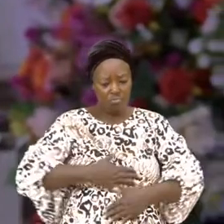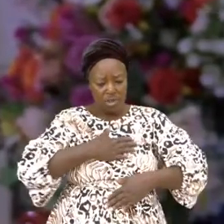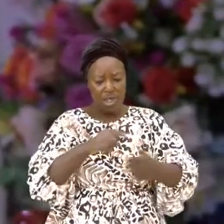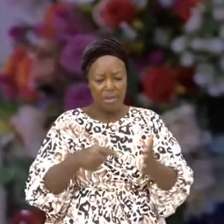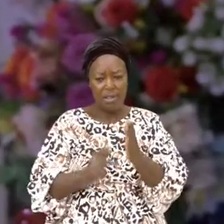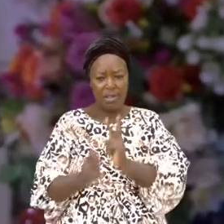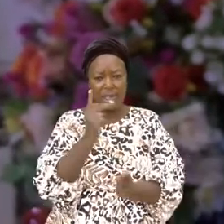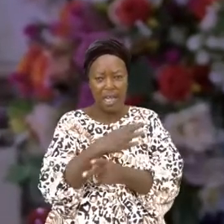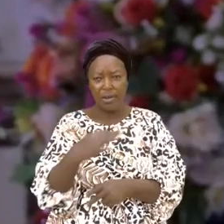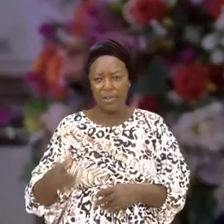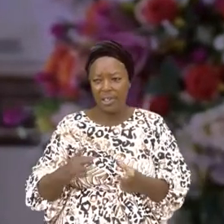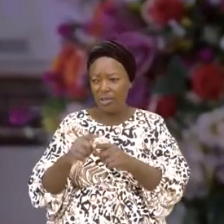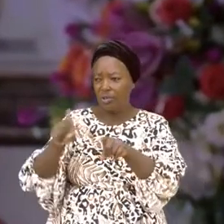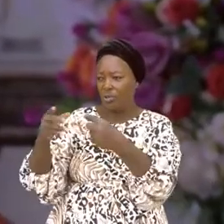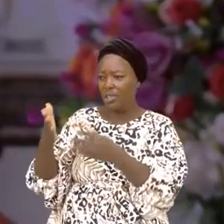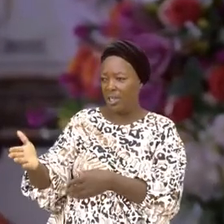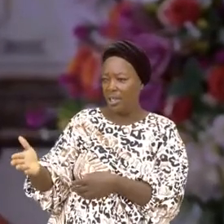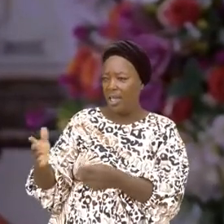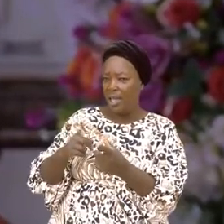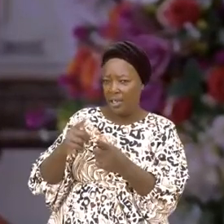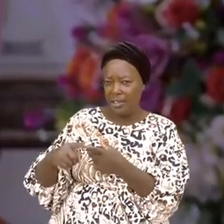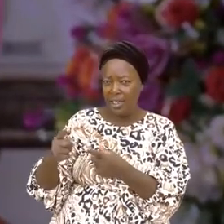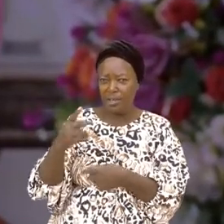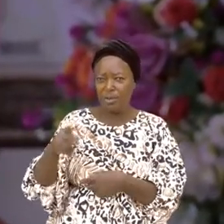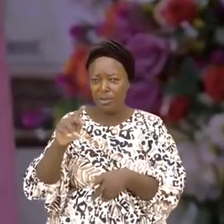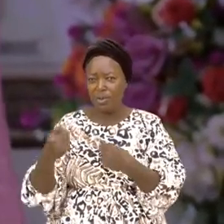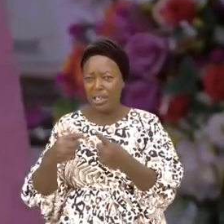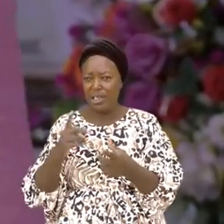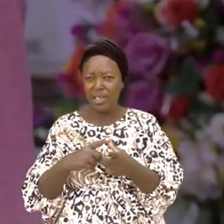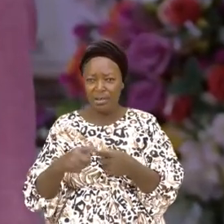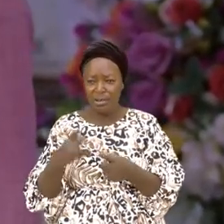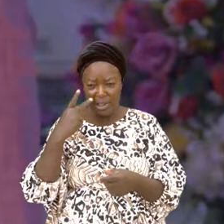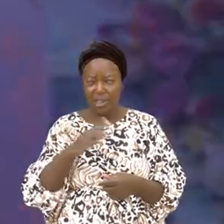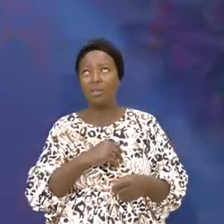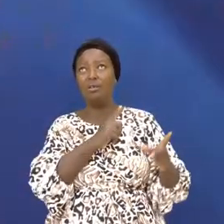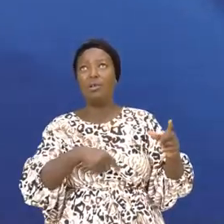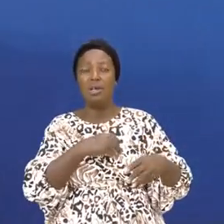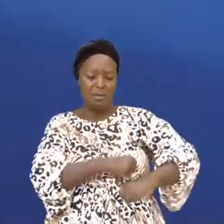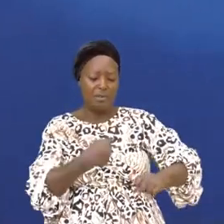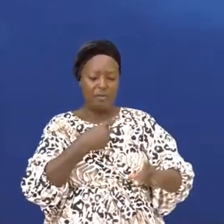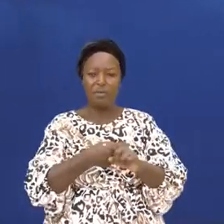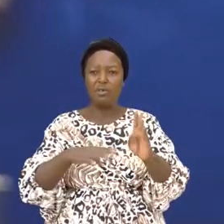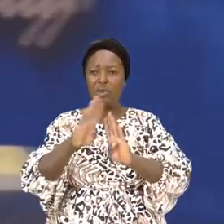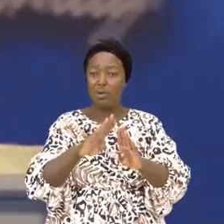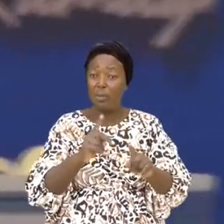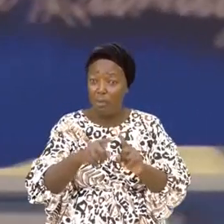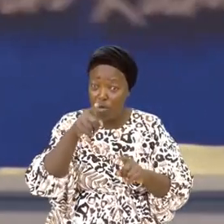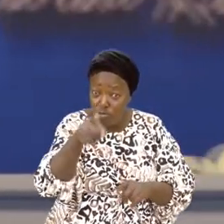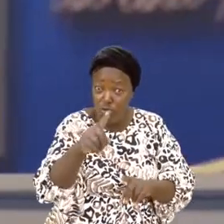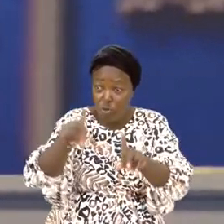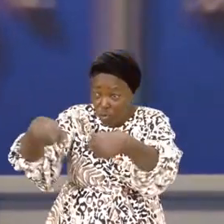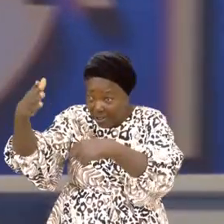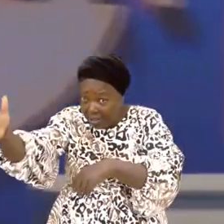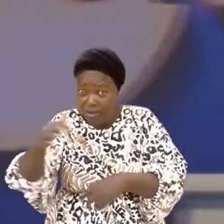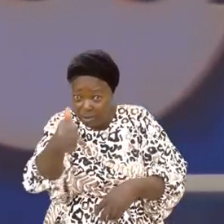of thing. And then you go there, how can it preserve you from the trouble? Already you are the one transporting